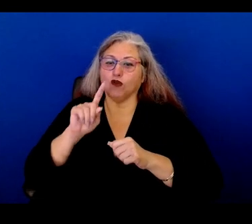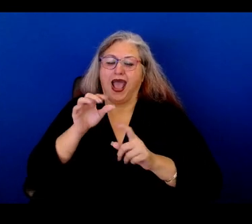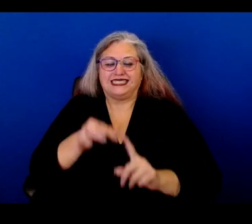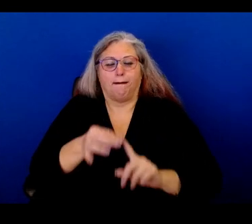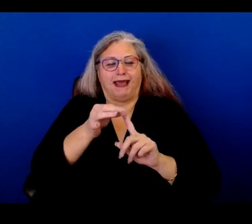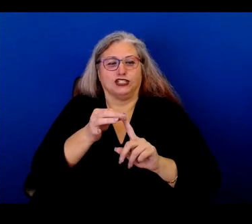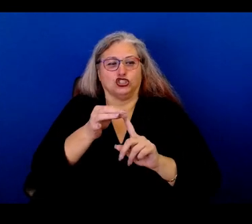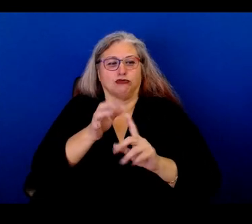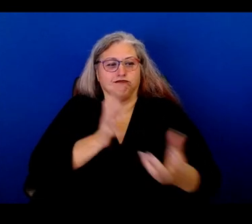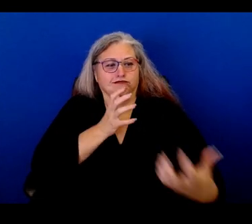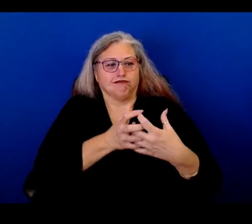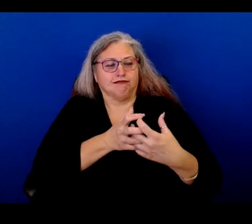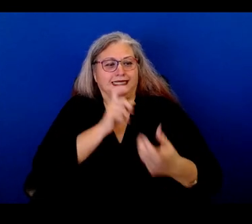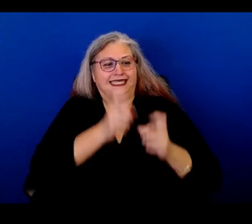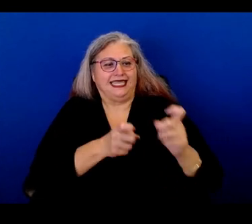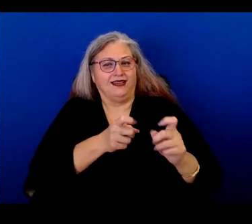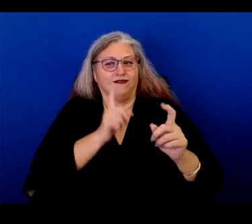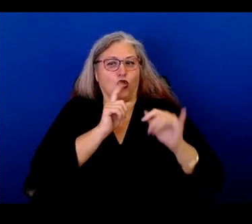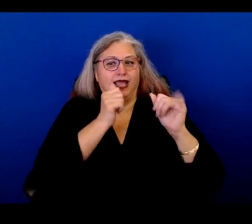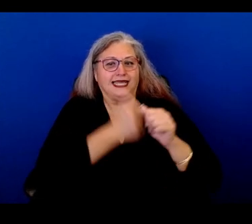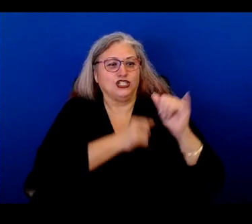to each person and relationship.